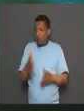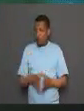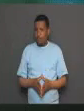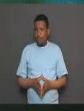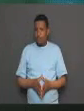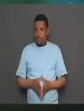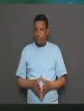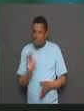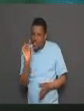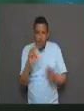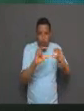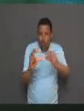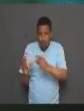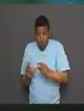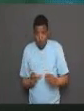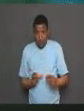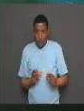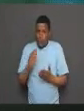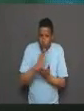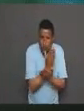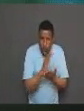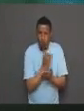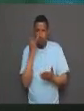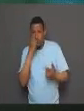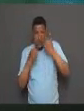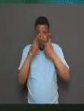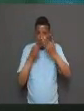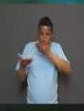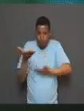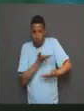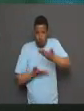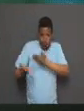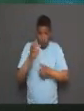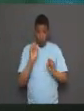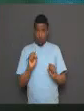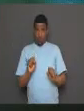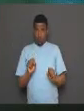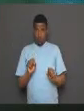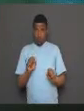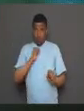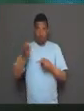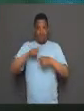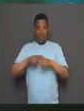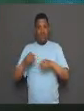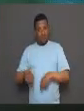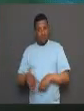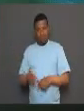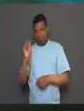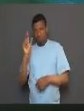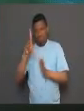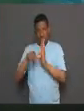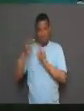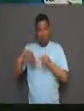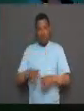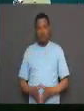Form into small groups and share your experiences. I will be back in a few minutes.